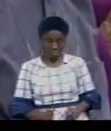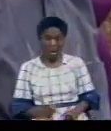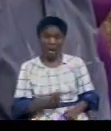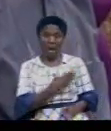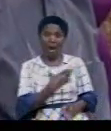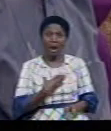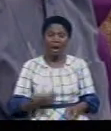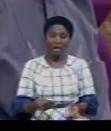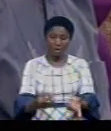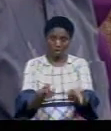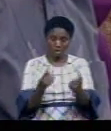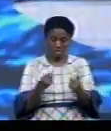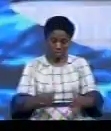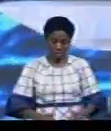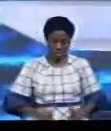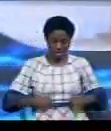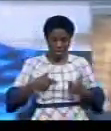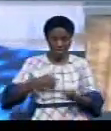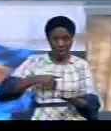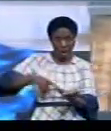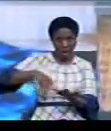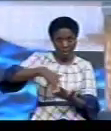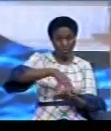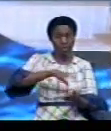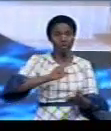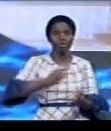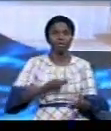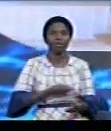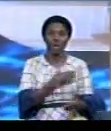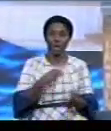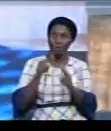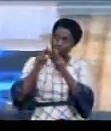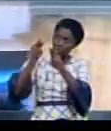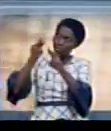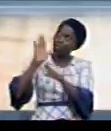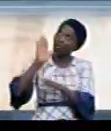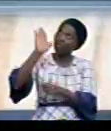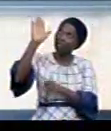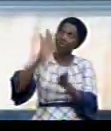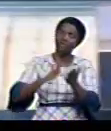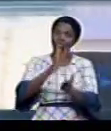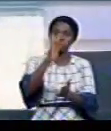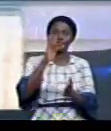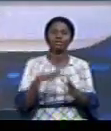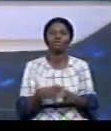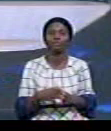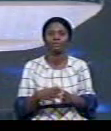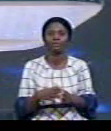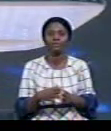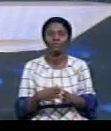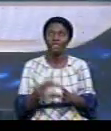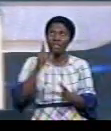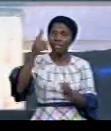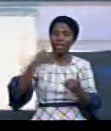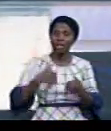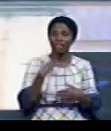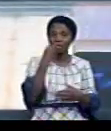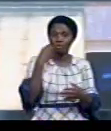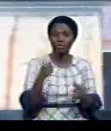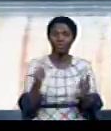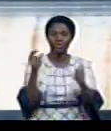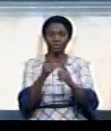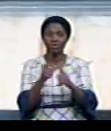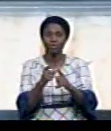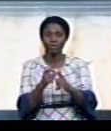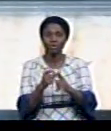of the only begotten Son of God. He had spoken the Word. He spake, and it was done. On the basis of